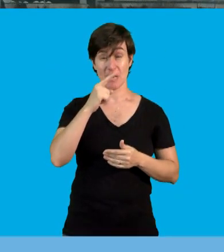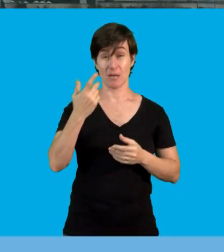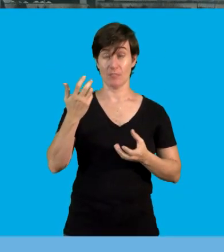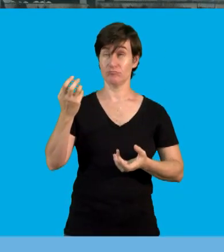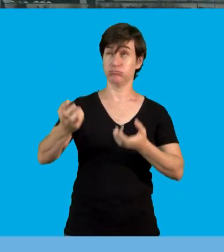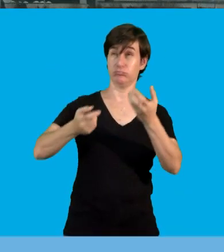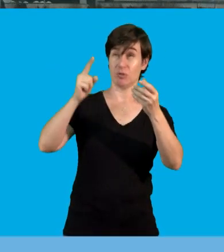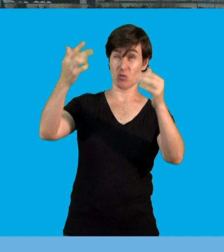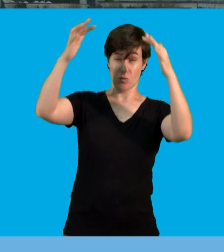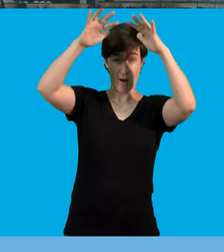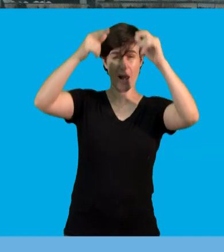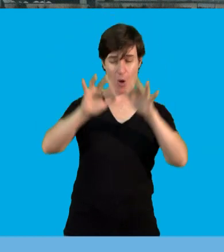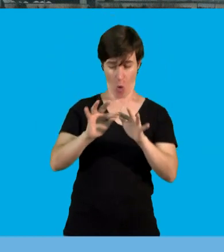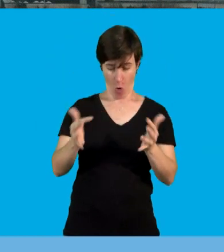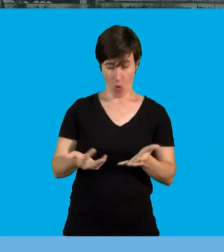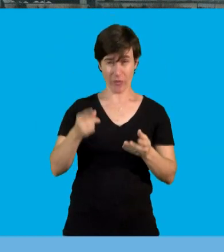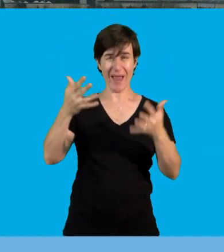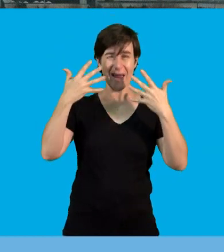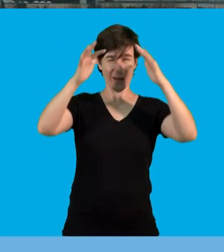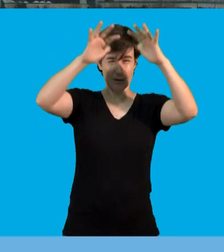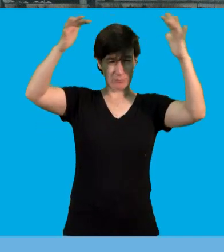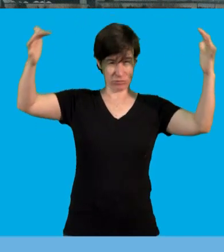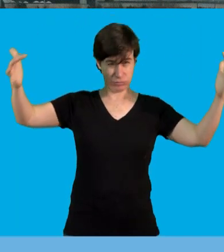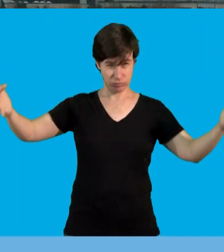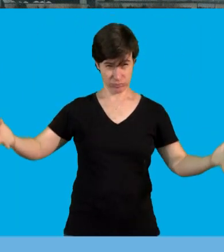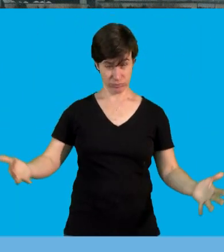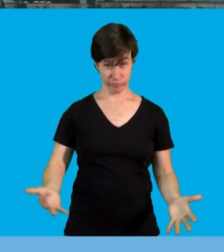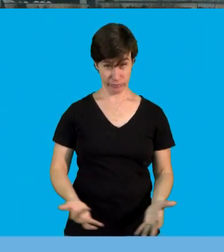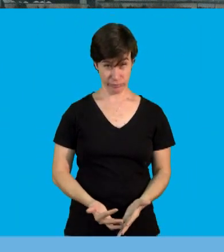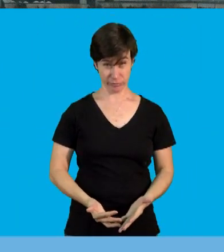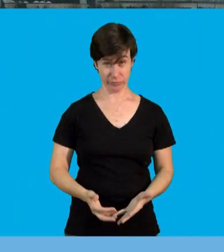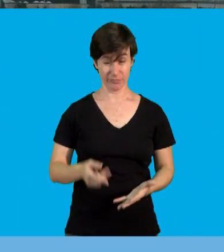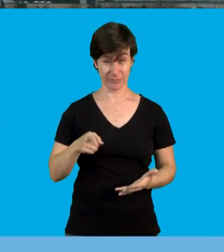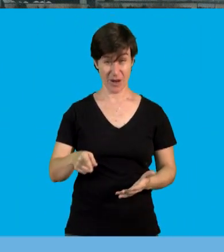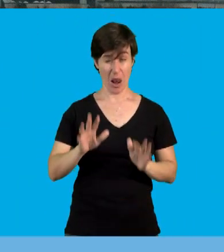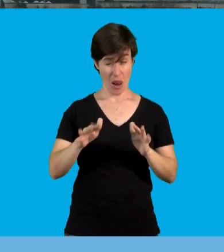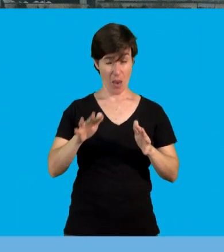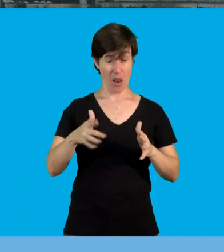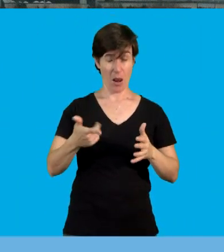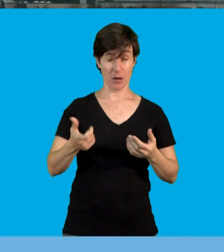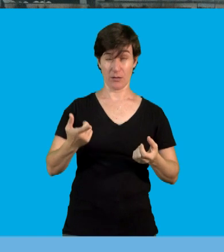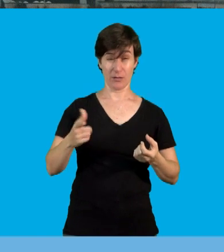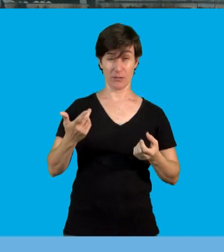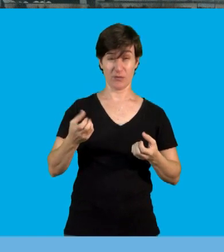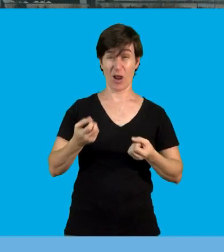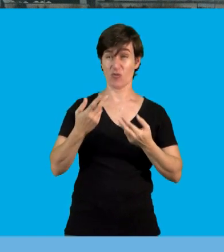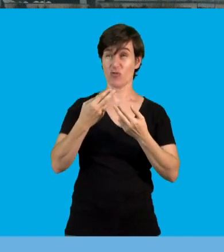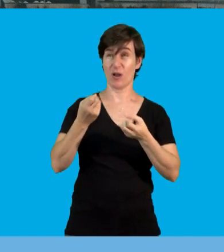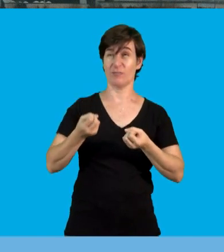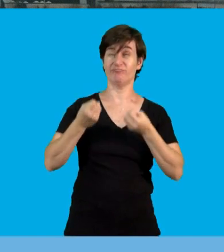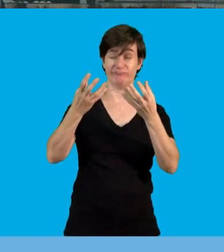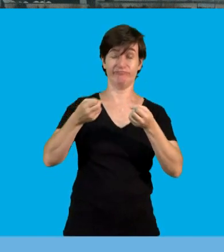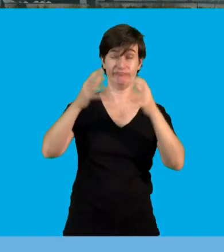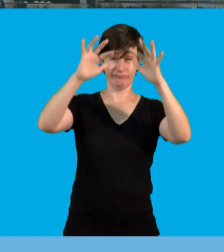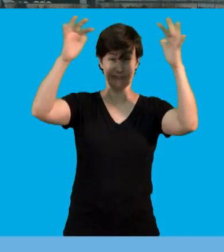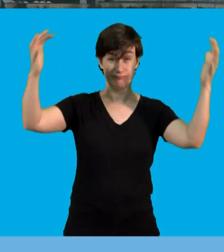released into the atmosphere in large quantities. And remember, once it is released in large quantities, it is going to cause what